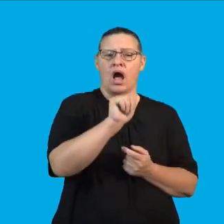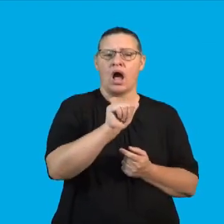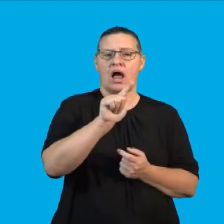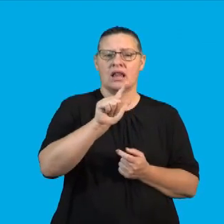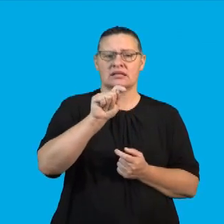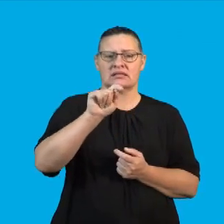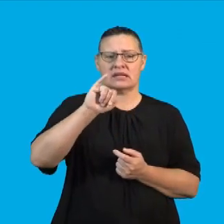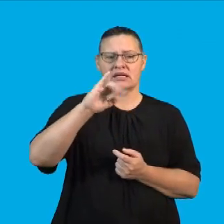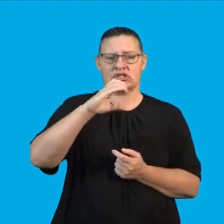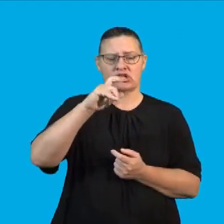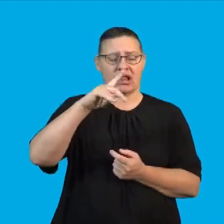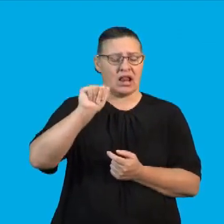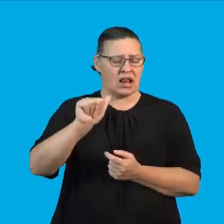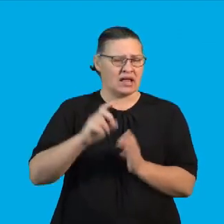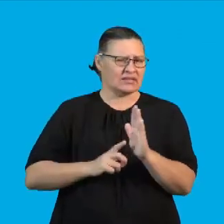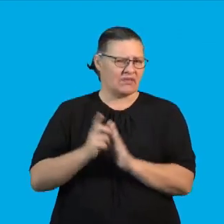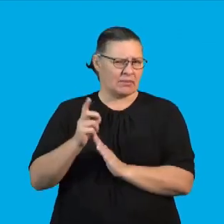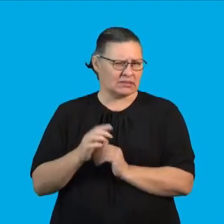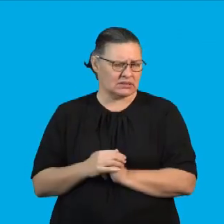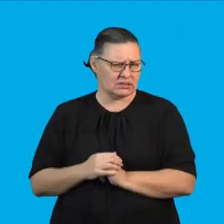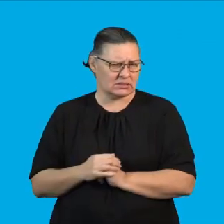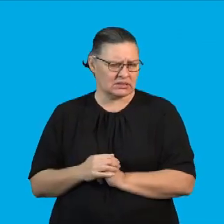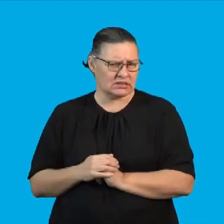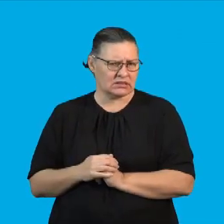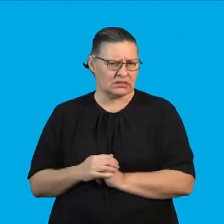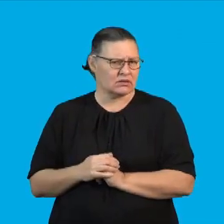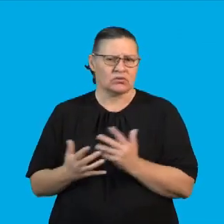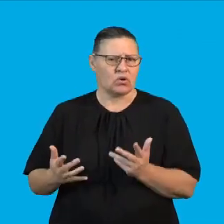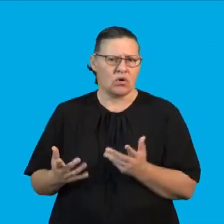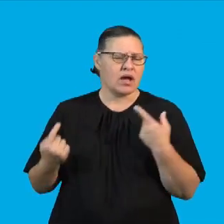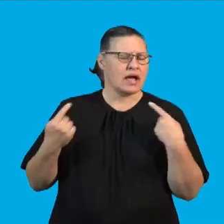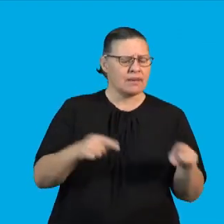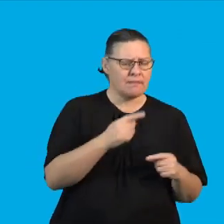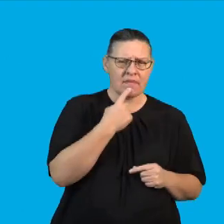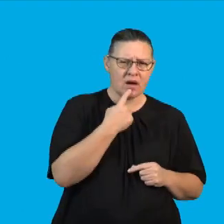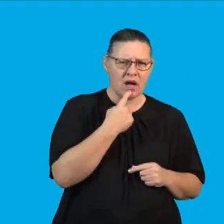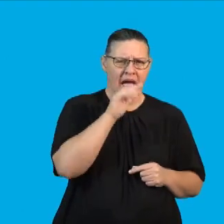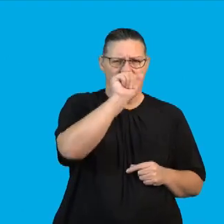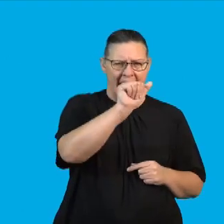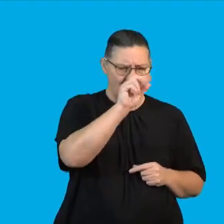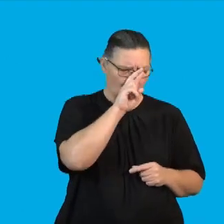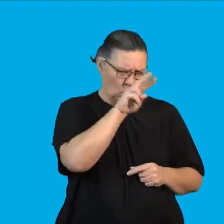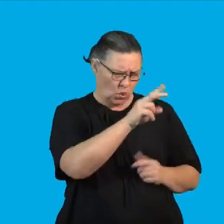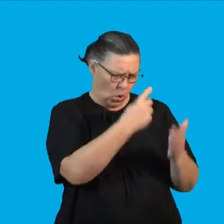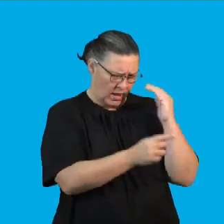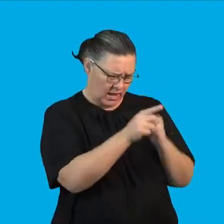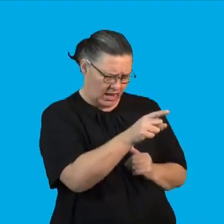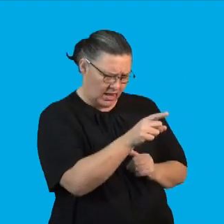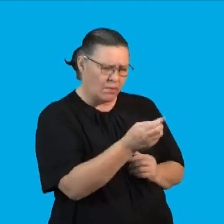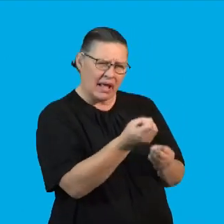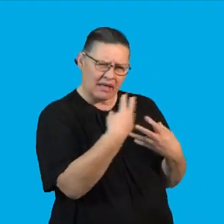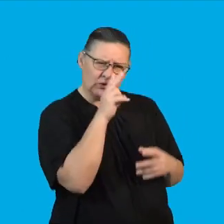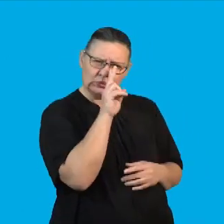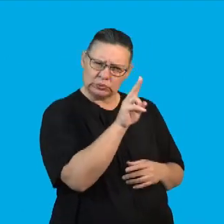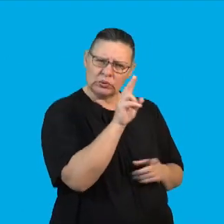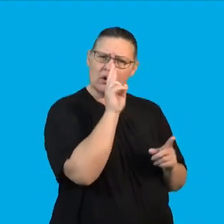altricial development. When we speak about visible, what to see? So you come to the diagram, you look at diagram A, and